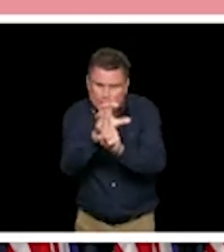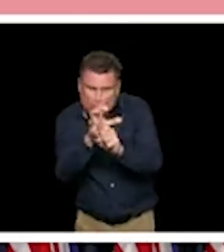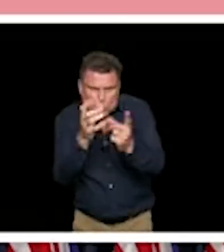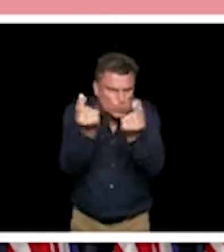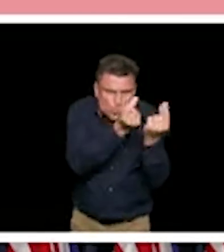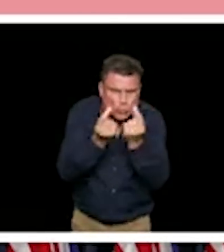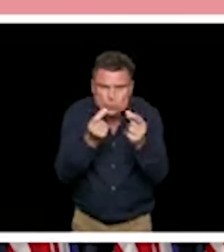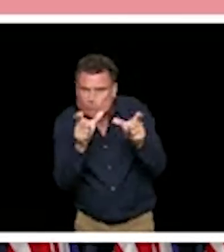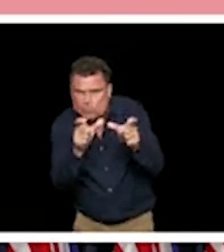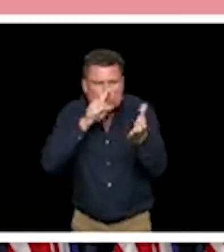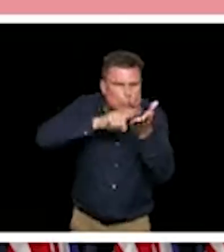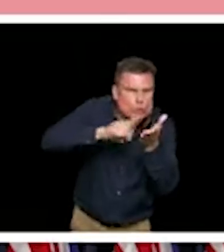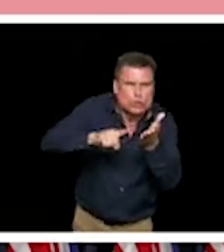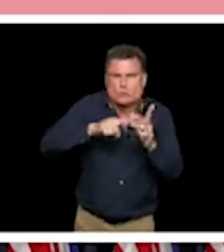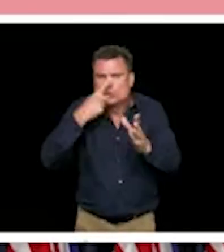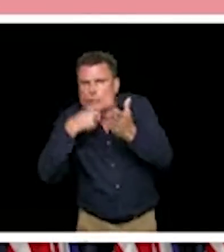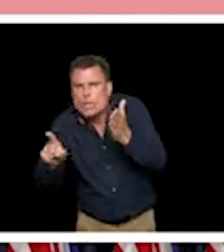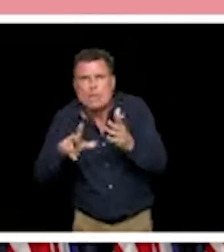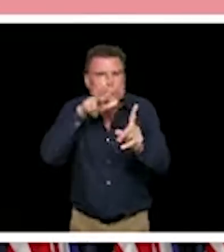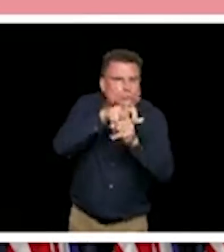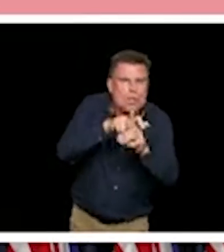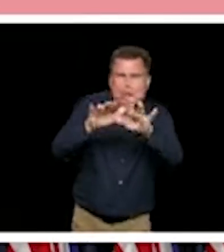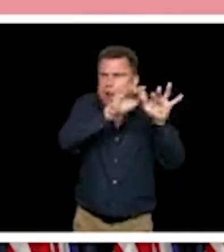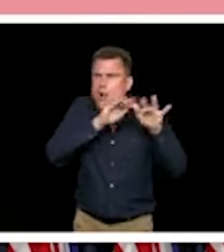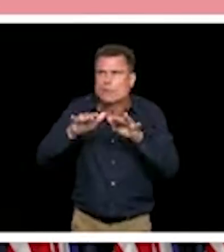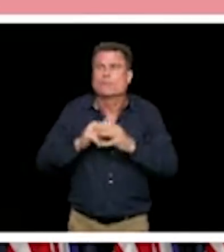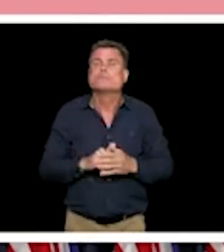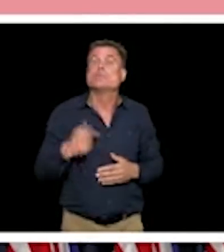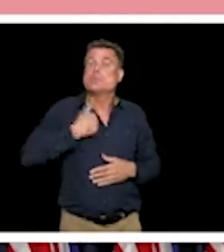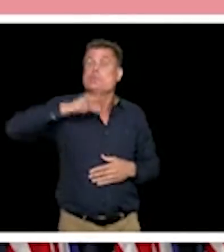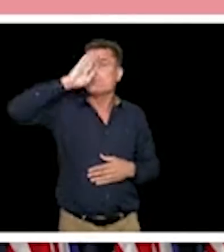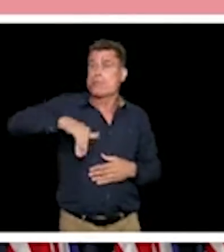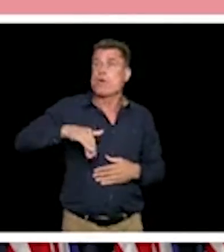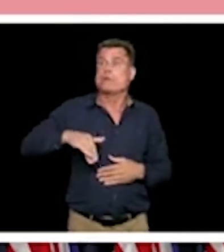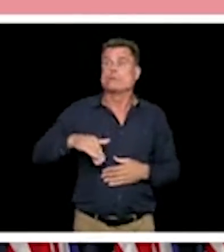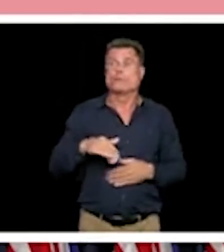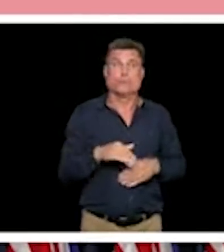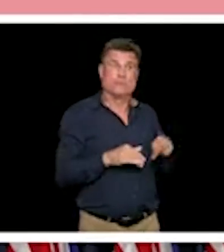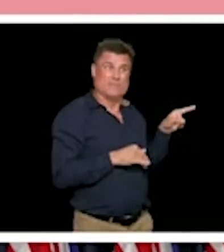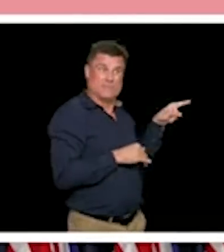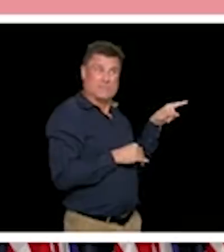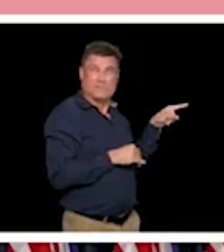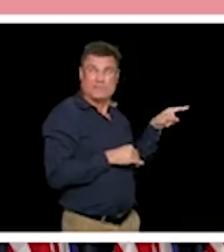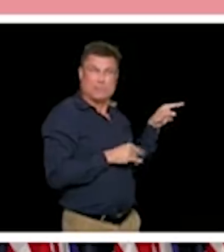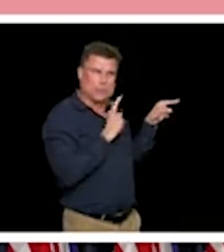contact that has been exposed. And we know from our modeling that we have scenarios that help us